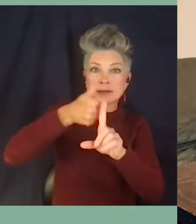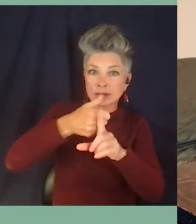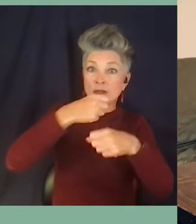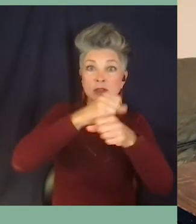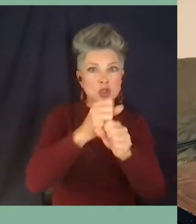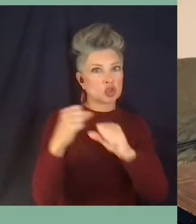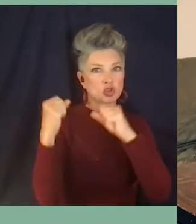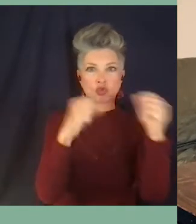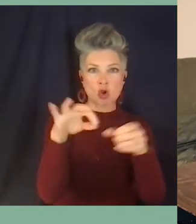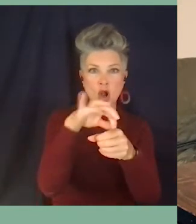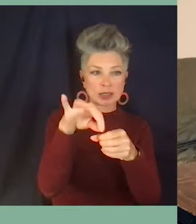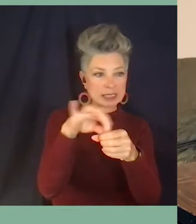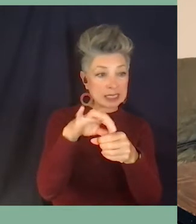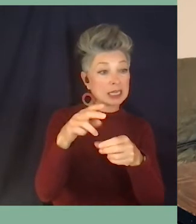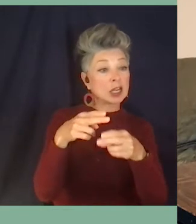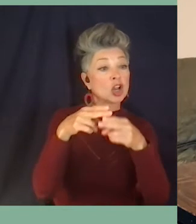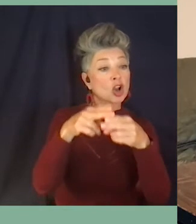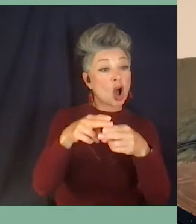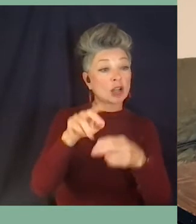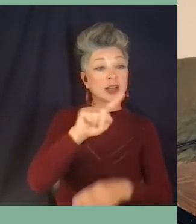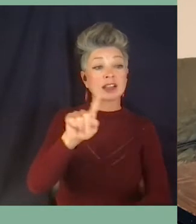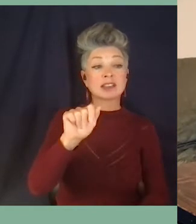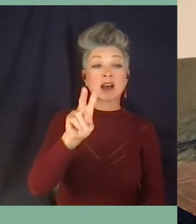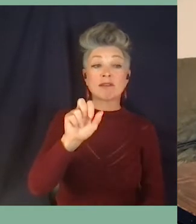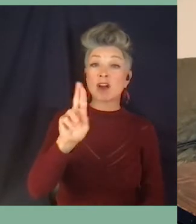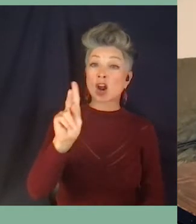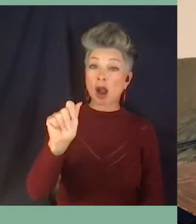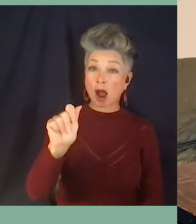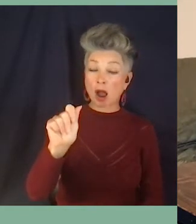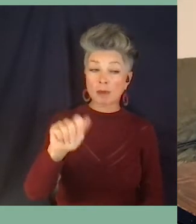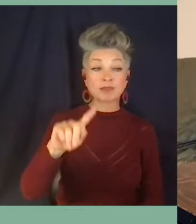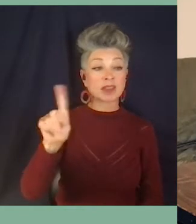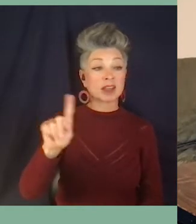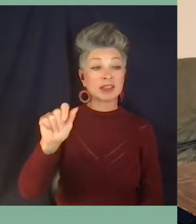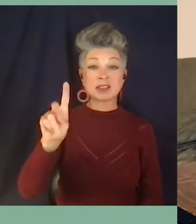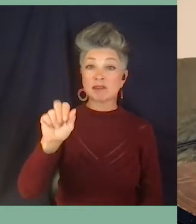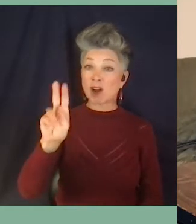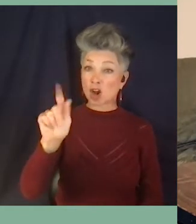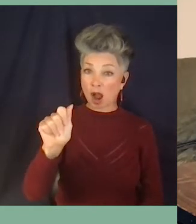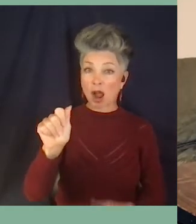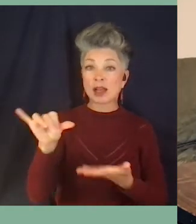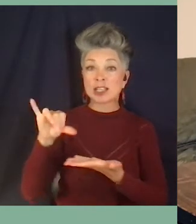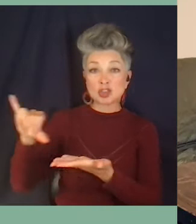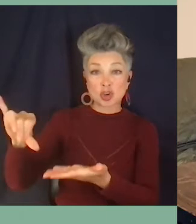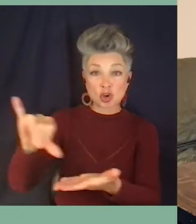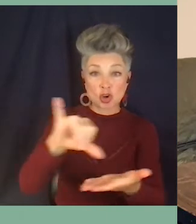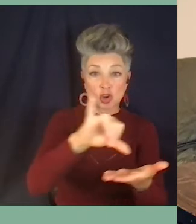strong tea called zavarka. Zavarka is served into